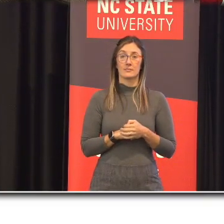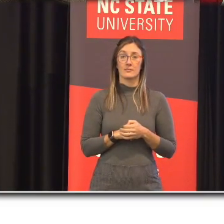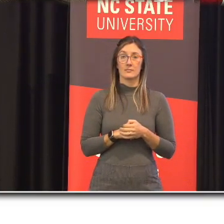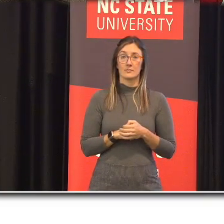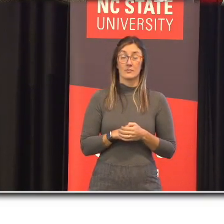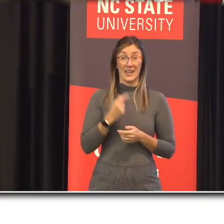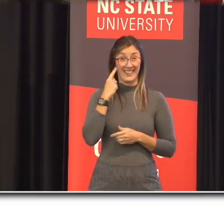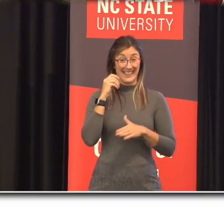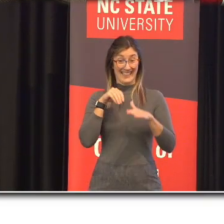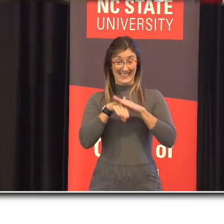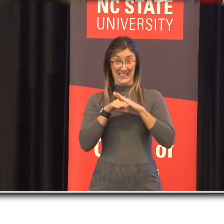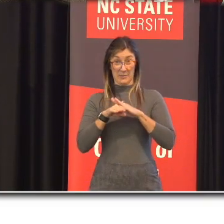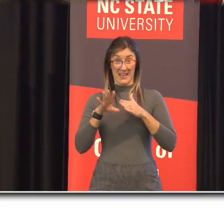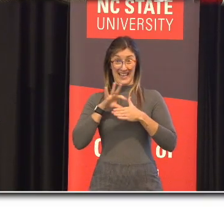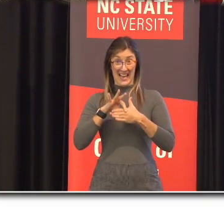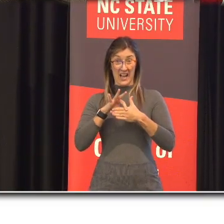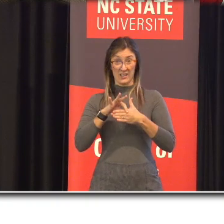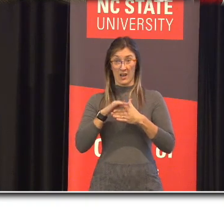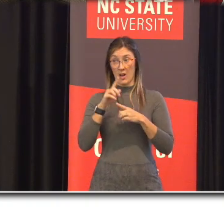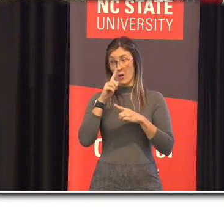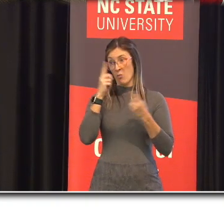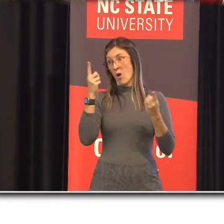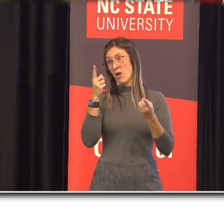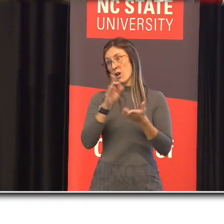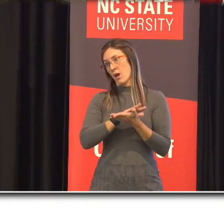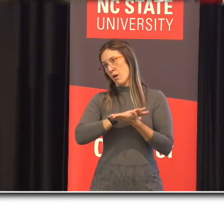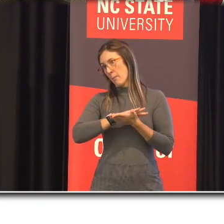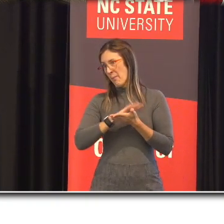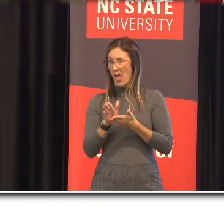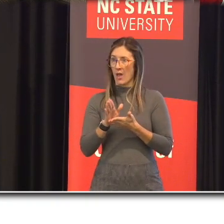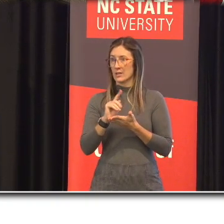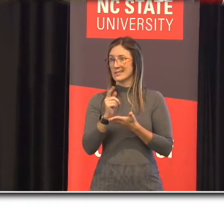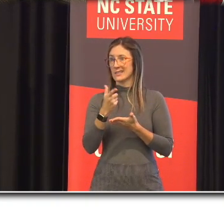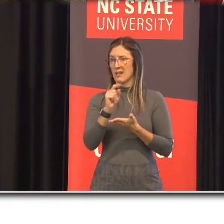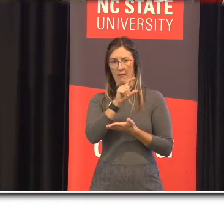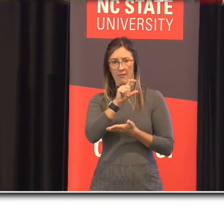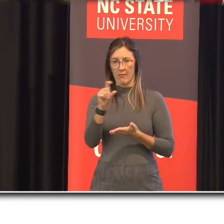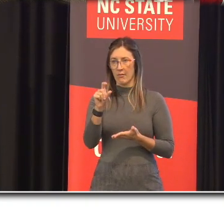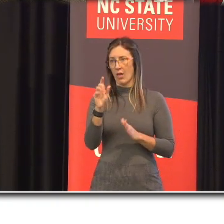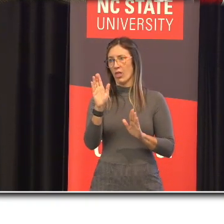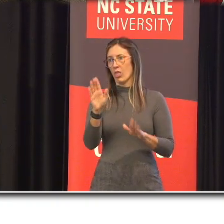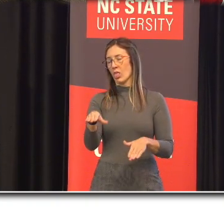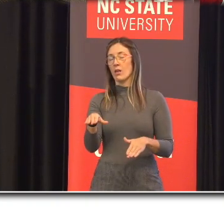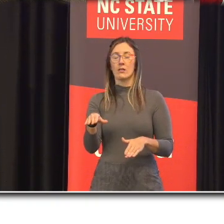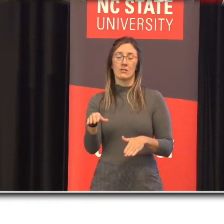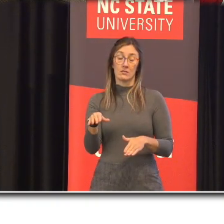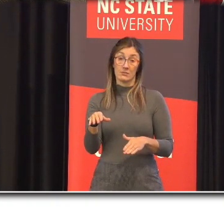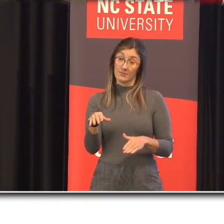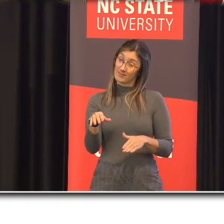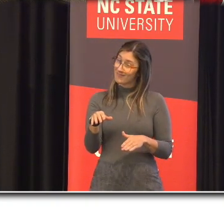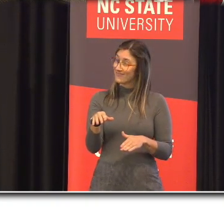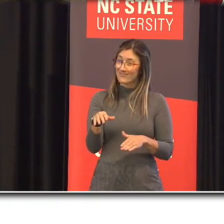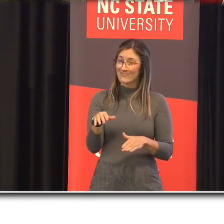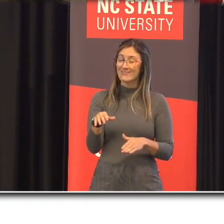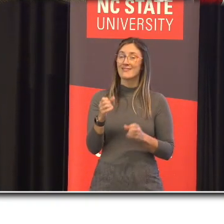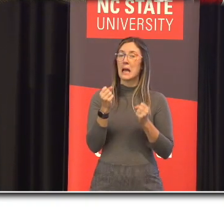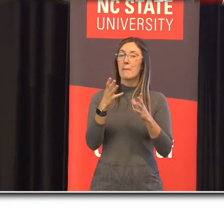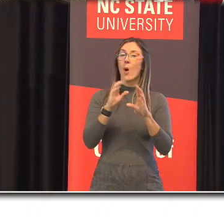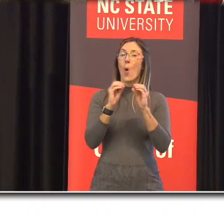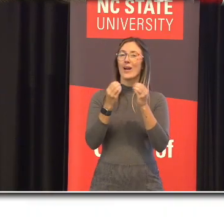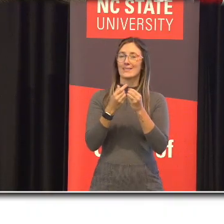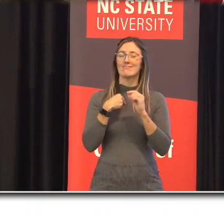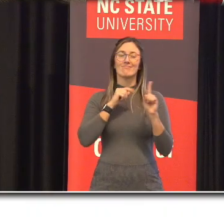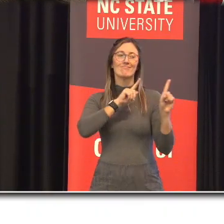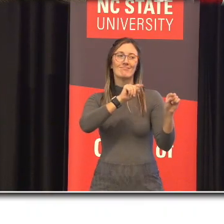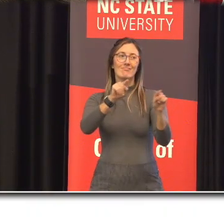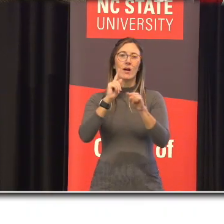text. It has to be boring. I've heard from many individuals at the different organizations where I get to consult.